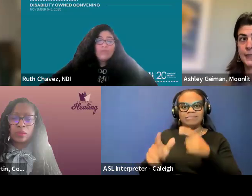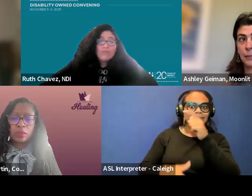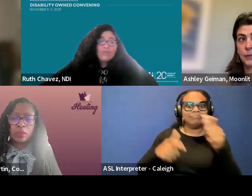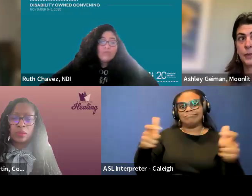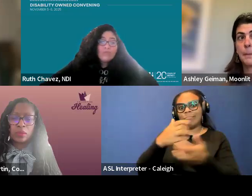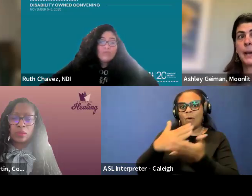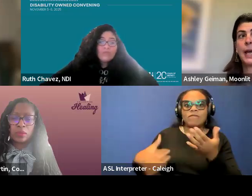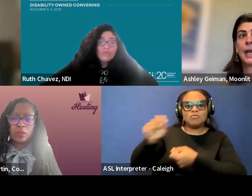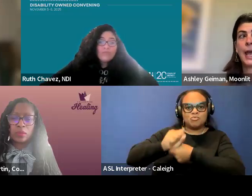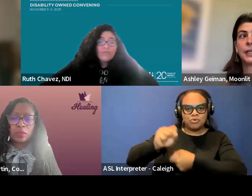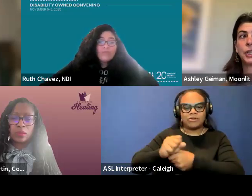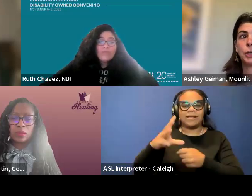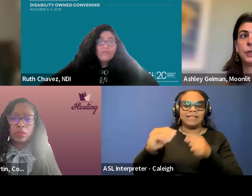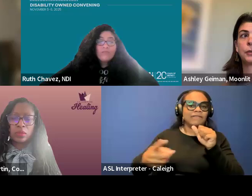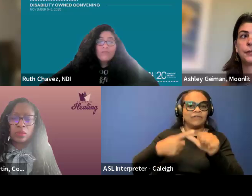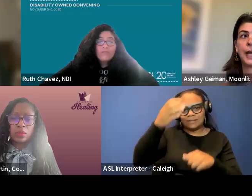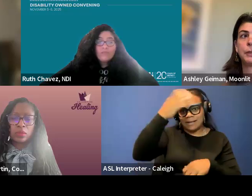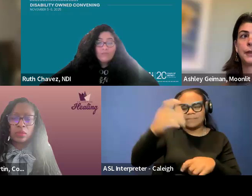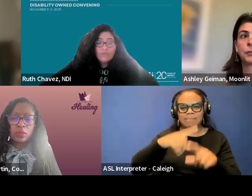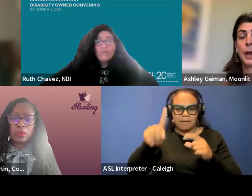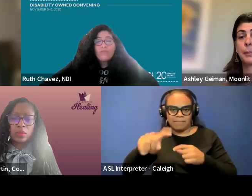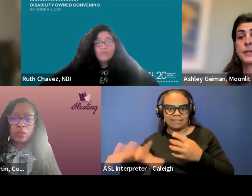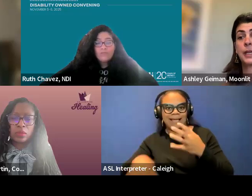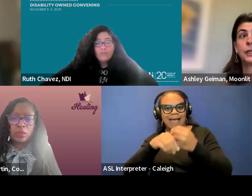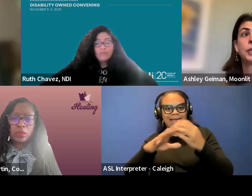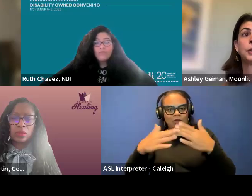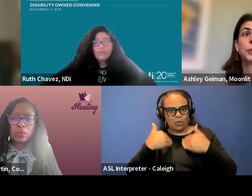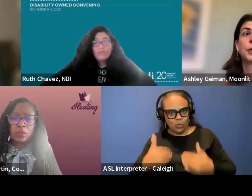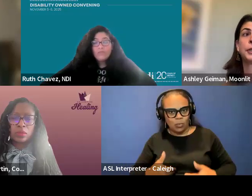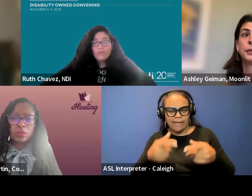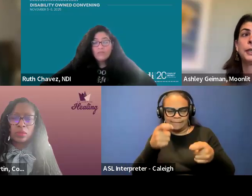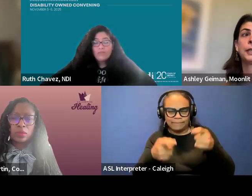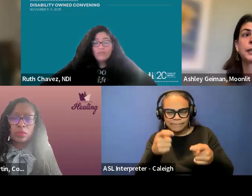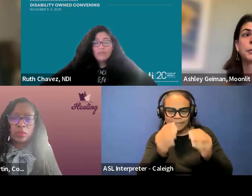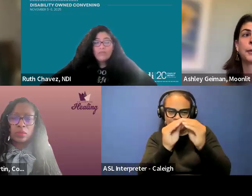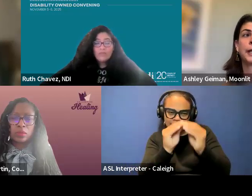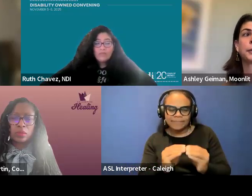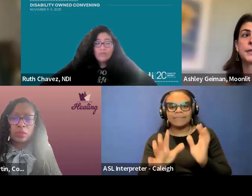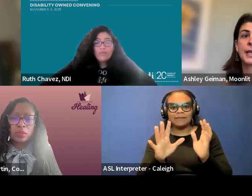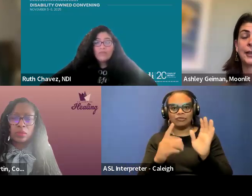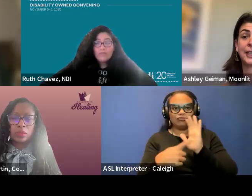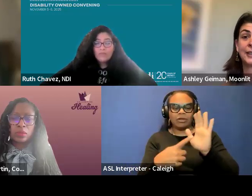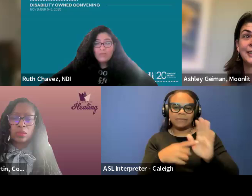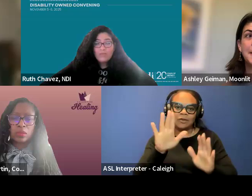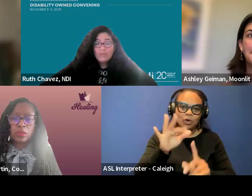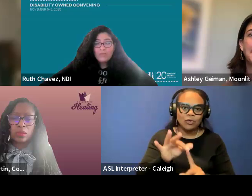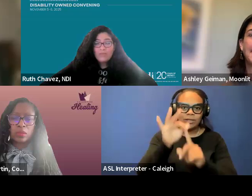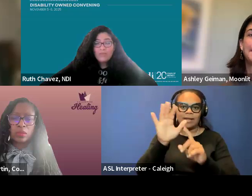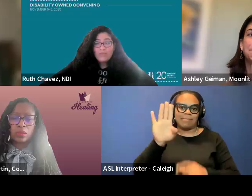initial concepts, but add human refinement that represent your unique brand